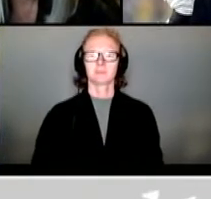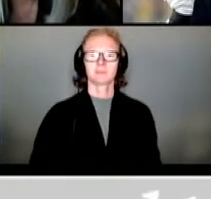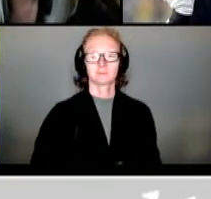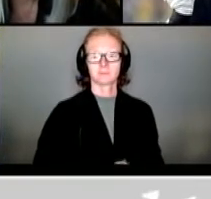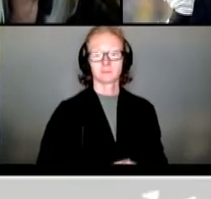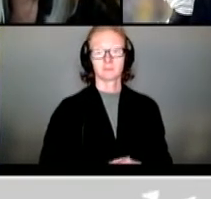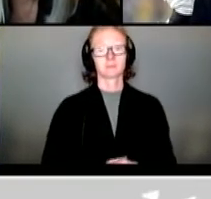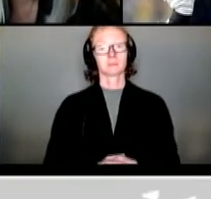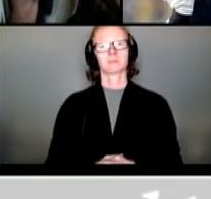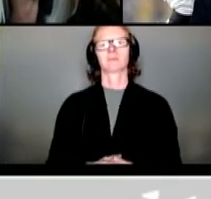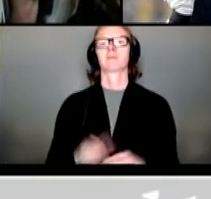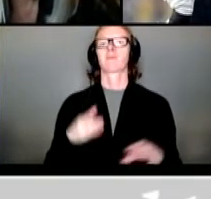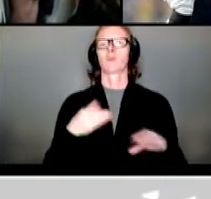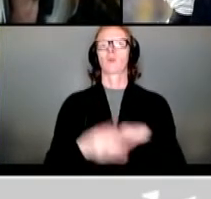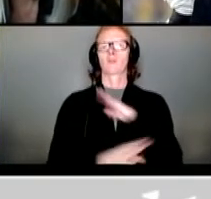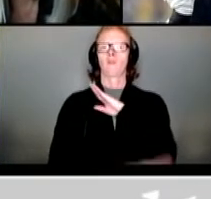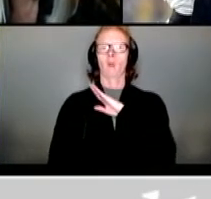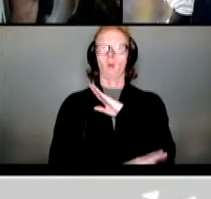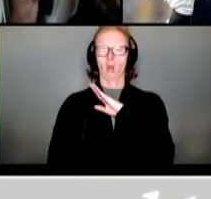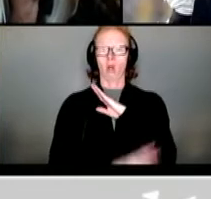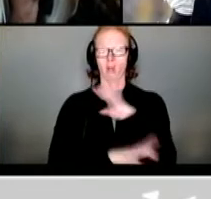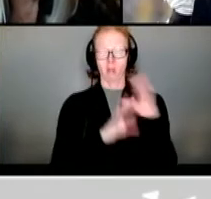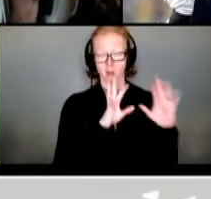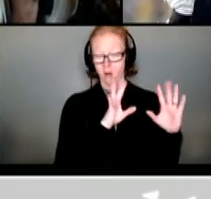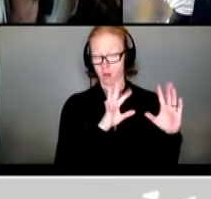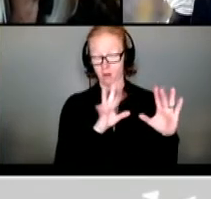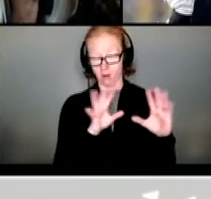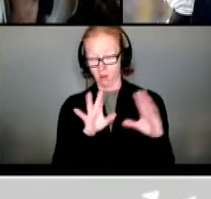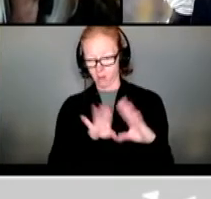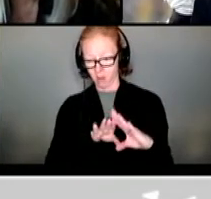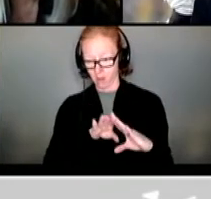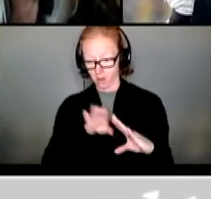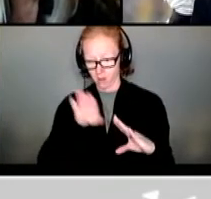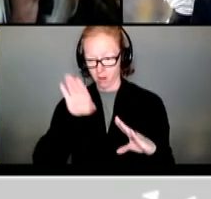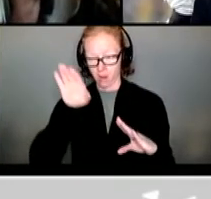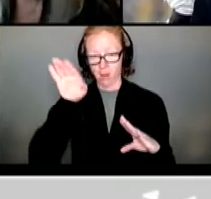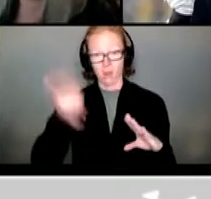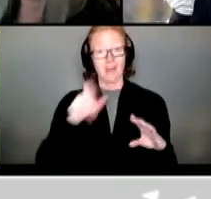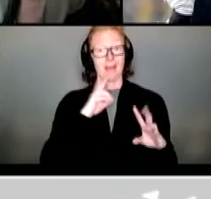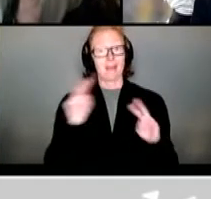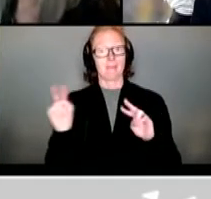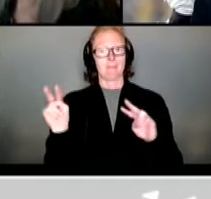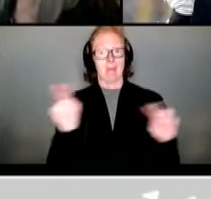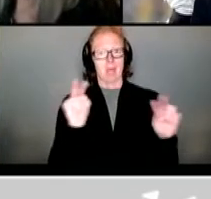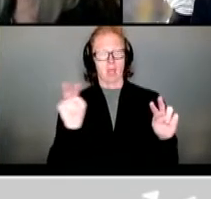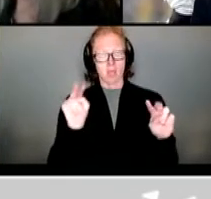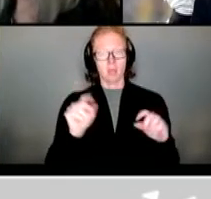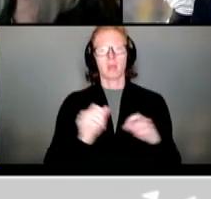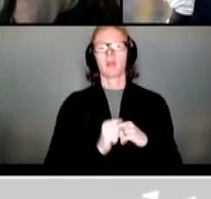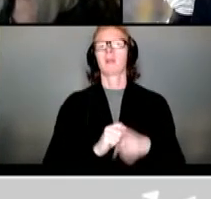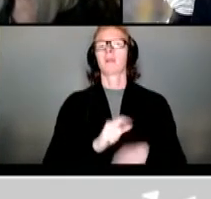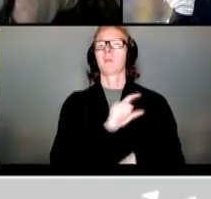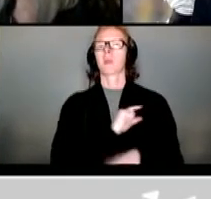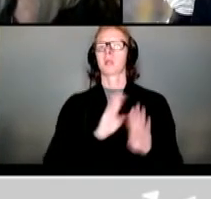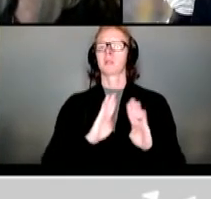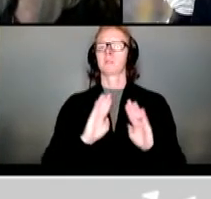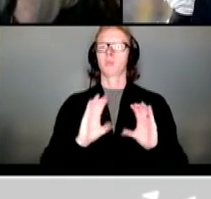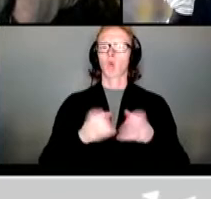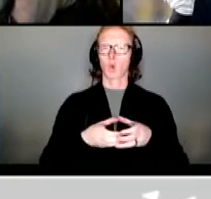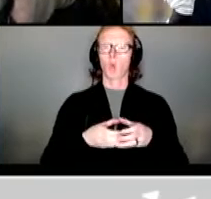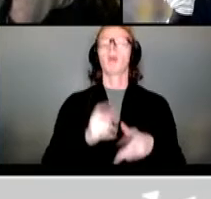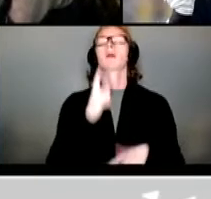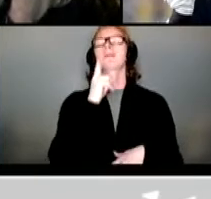After the fall bump, the Portland Police Bureau, or the budget monitoring process of Portland Police Bureau, has been pretty busy working on a number of